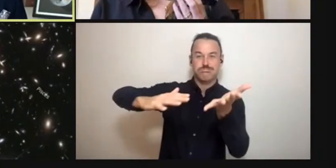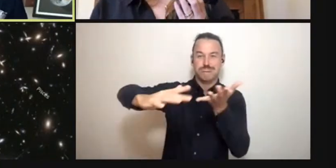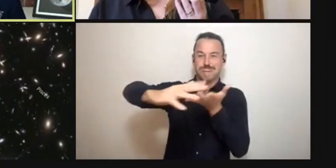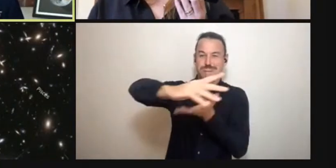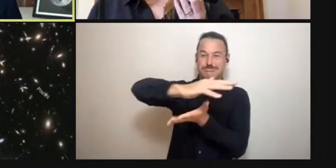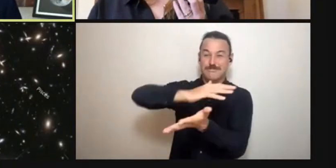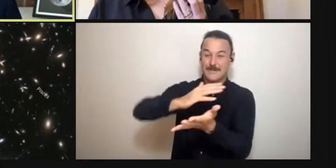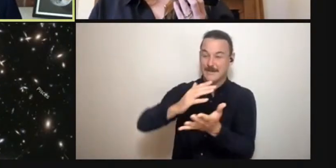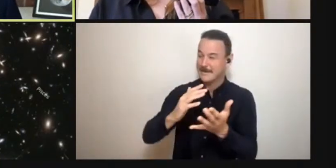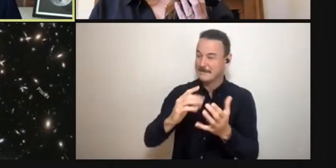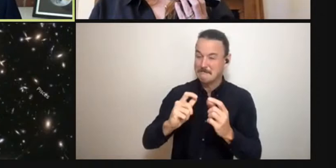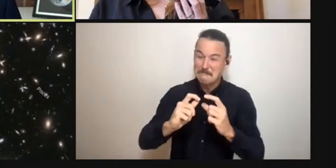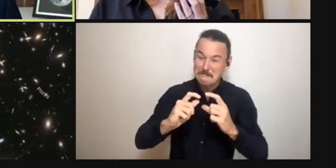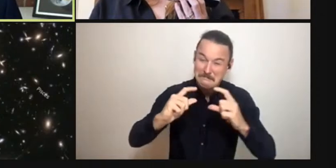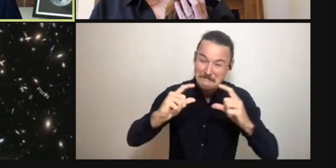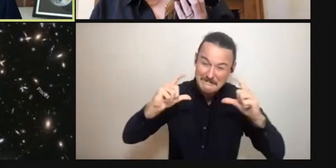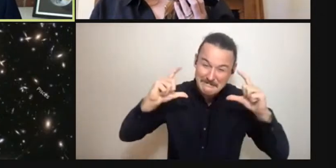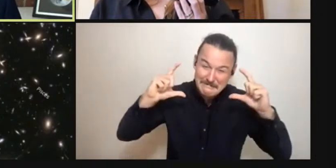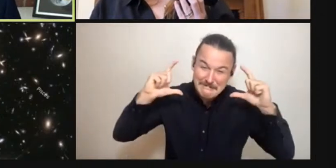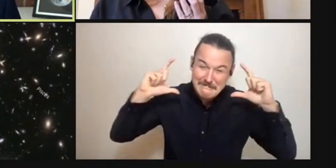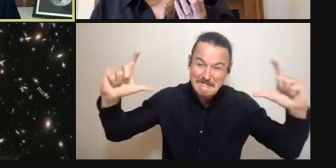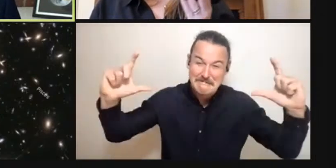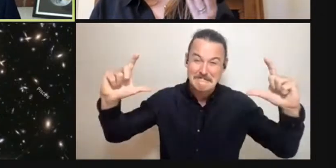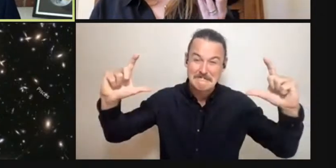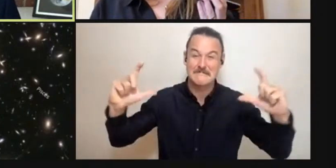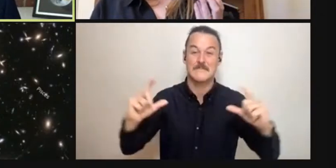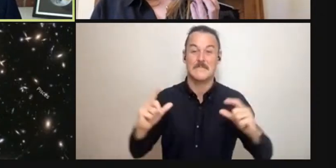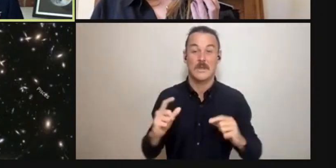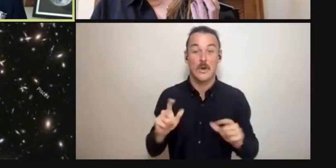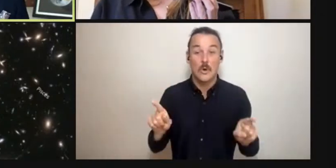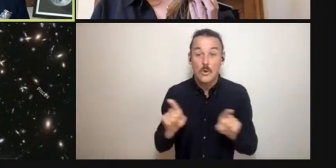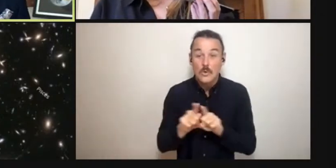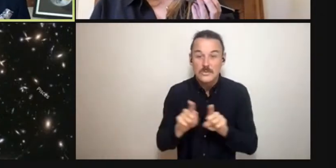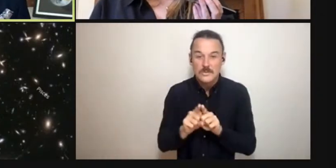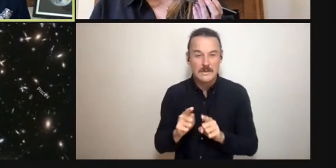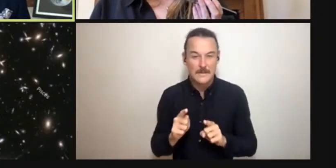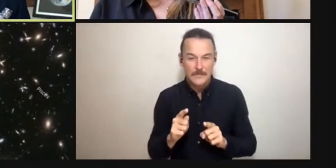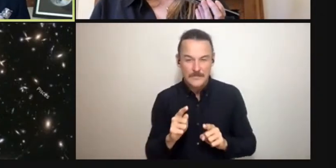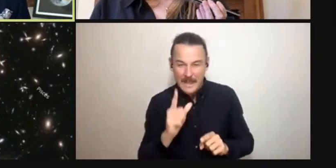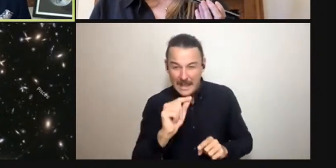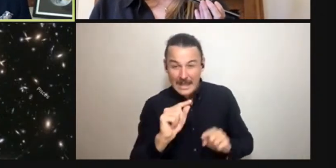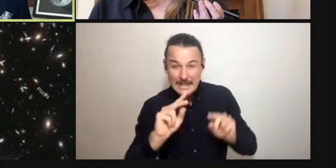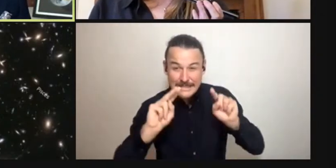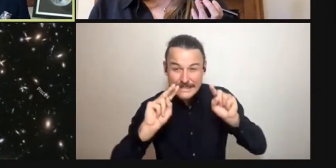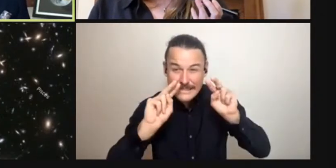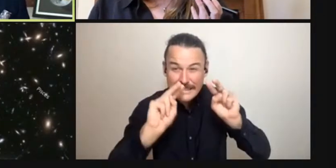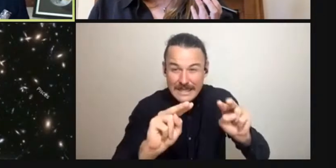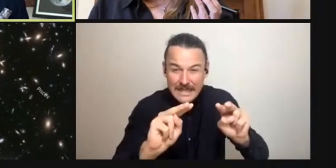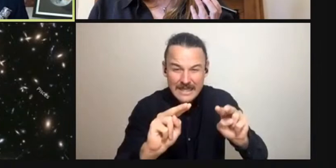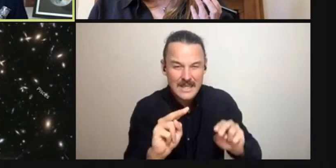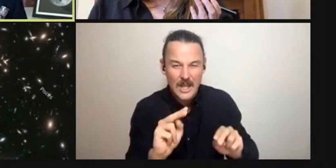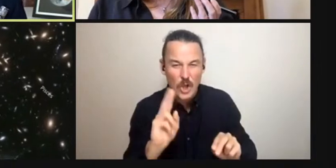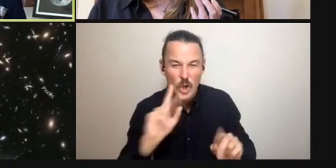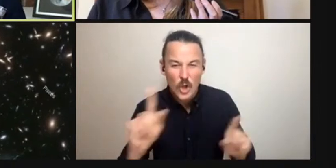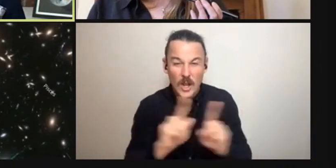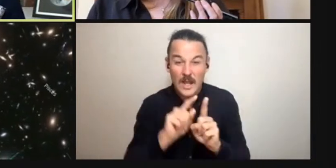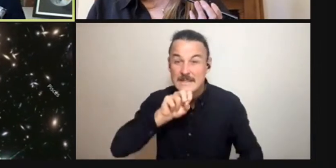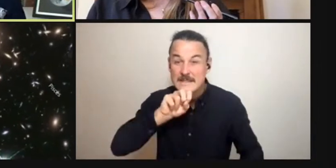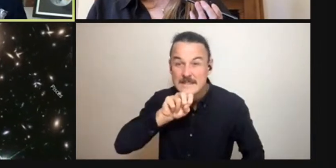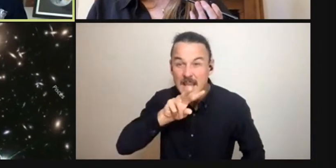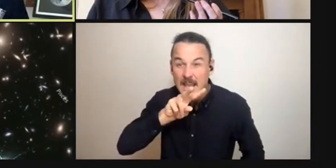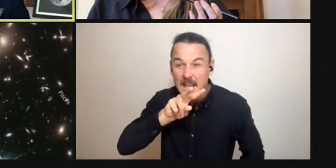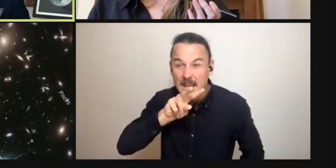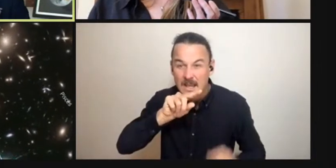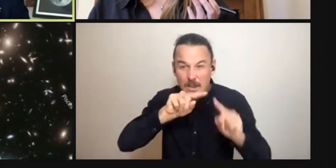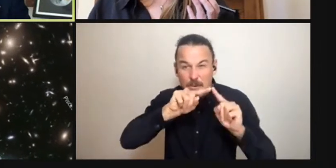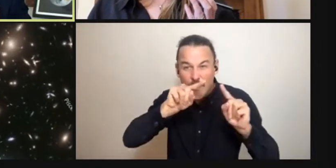also something weird going on. I hope you can see that there's weird, almost snake-like structures just on